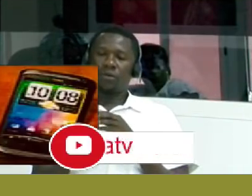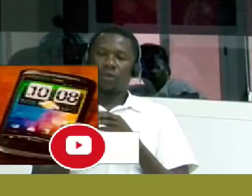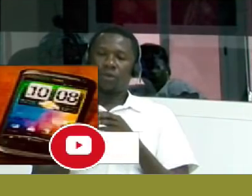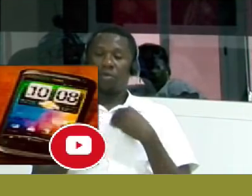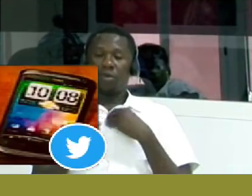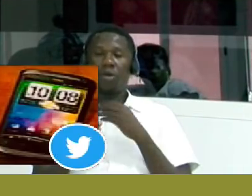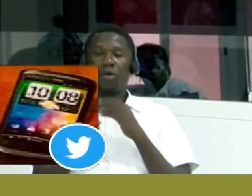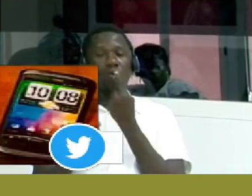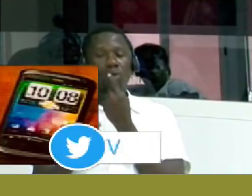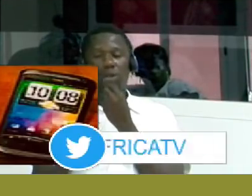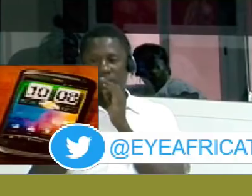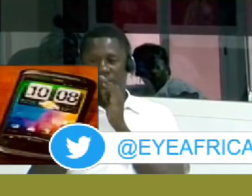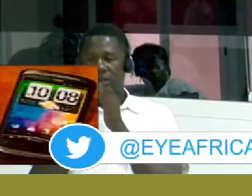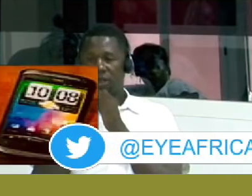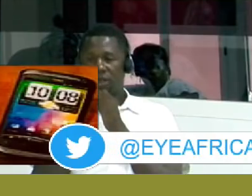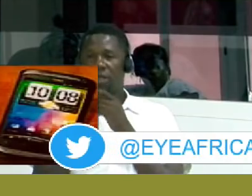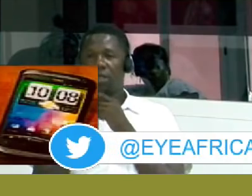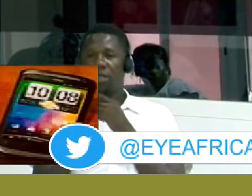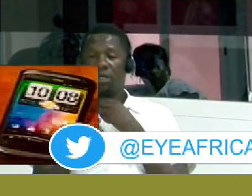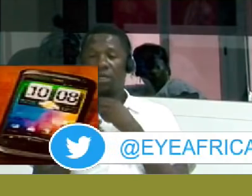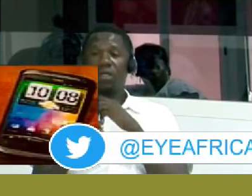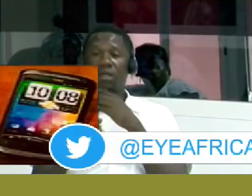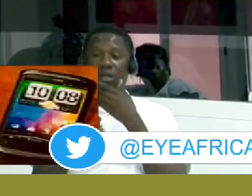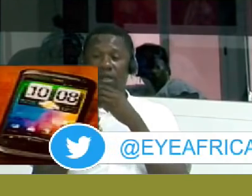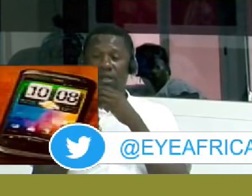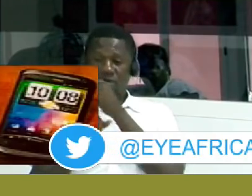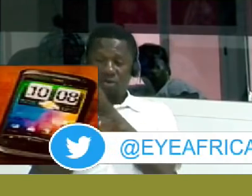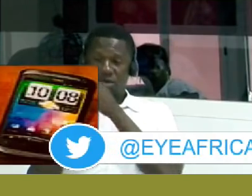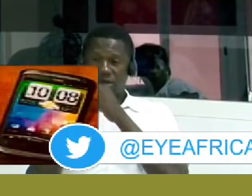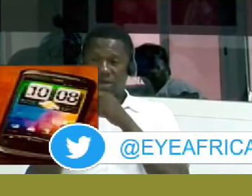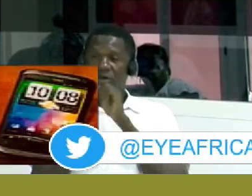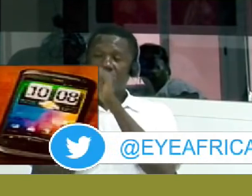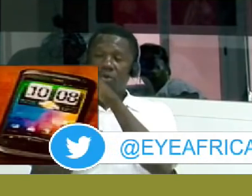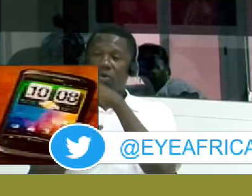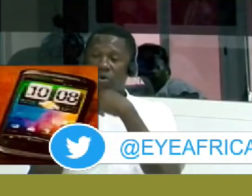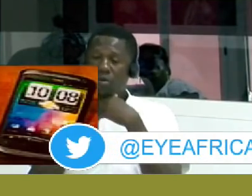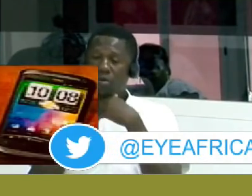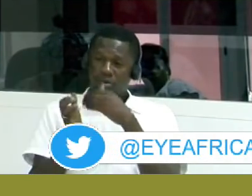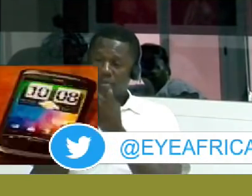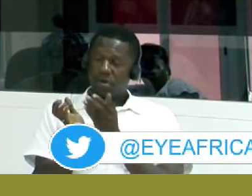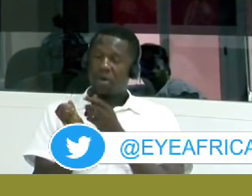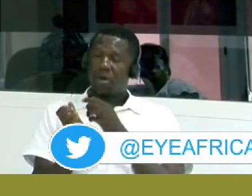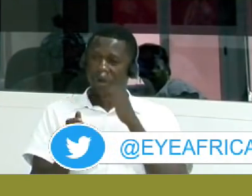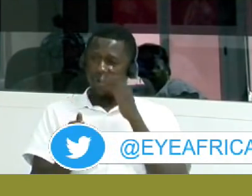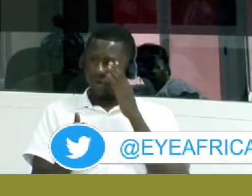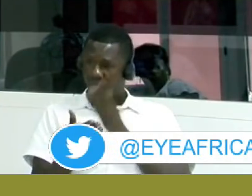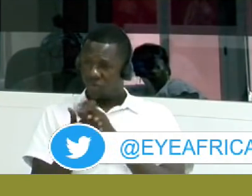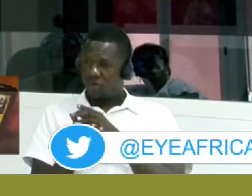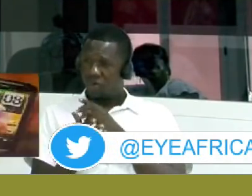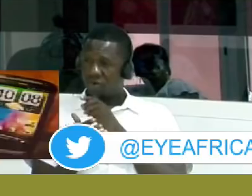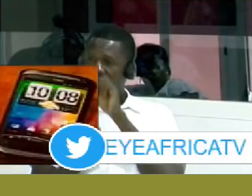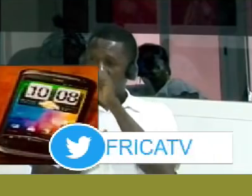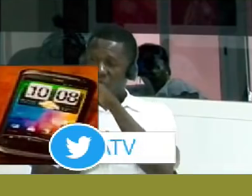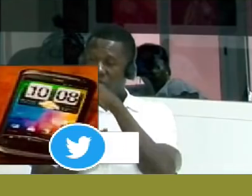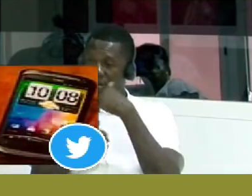saying, in the event that your people, it was not your people, are you sure it was your people who fired?